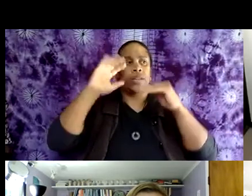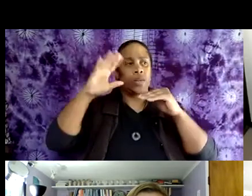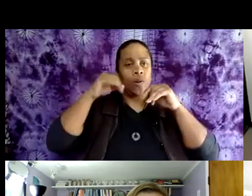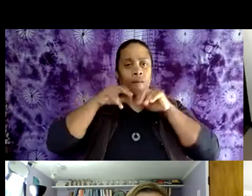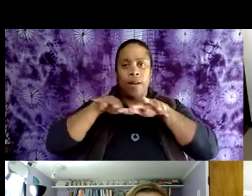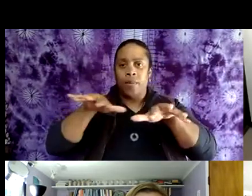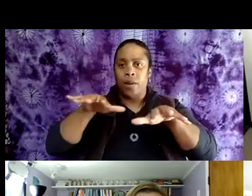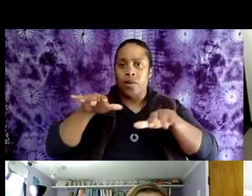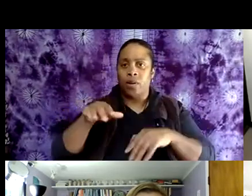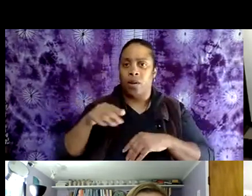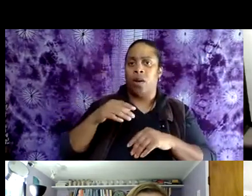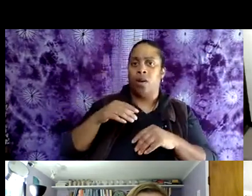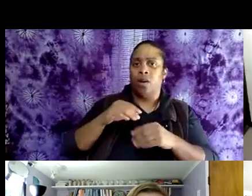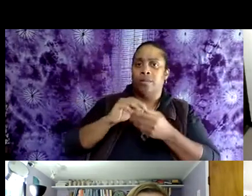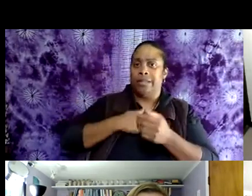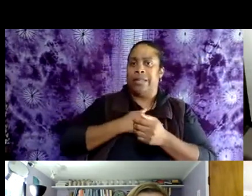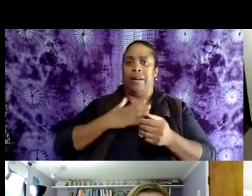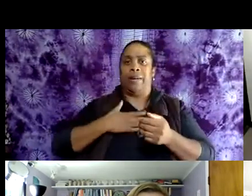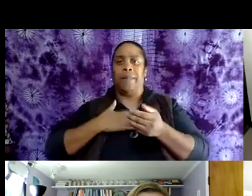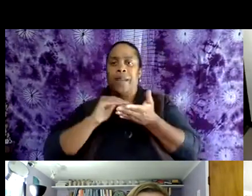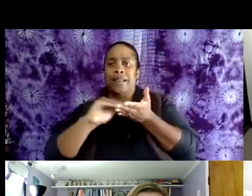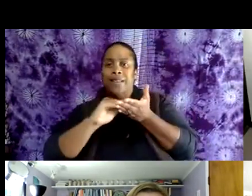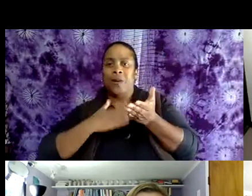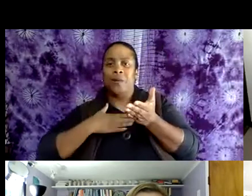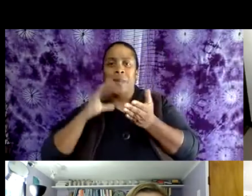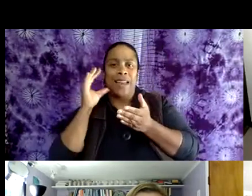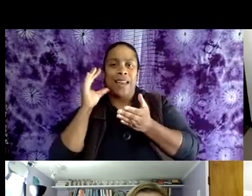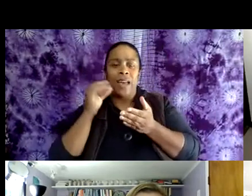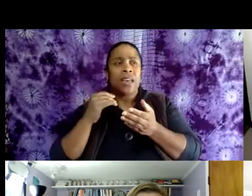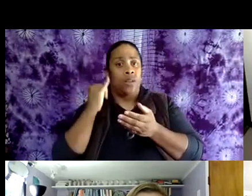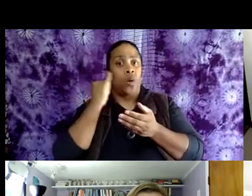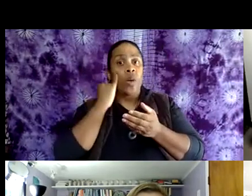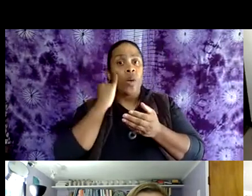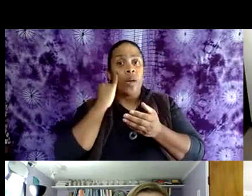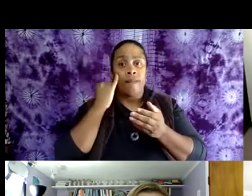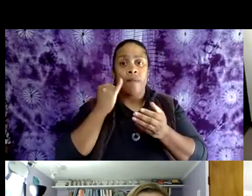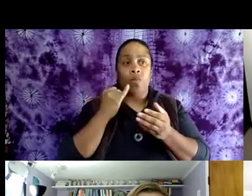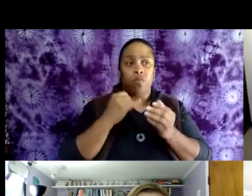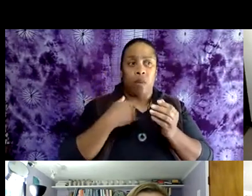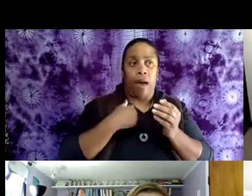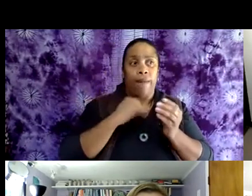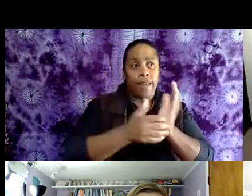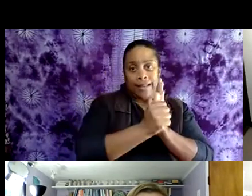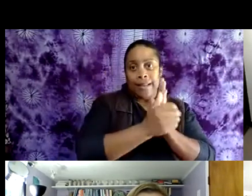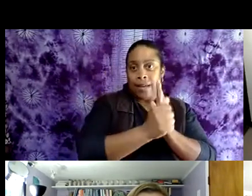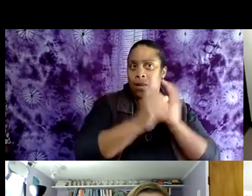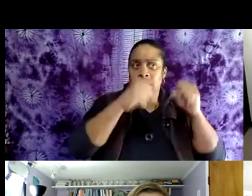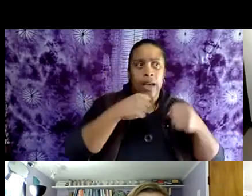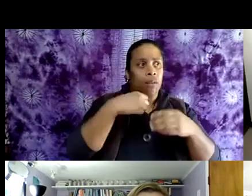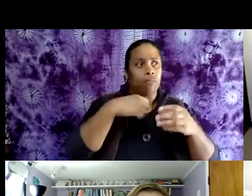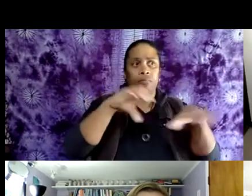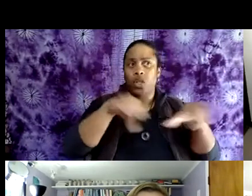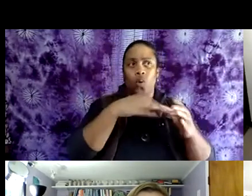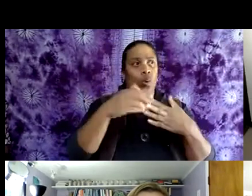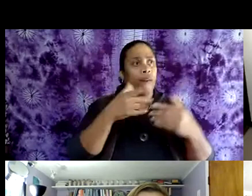excuse my cat, once you've done that, you can absolutely do anything you want. And I'm so happy to be here. So thank you. Great. Your cat totally